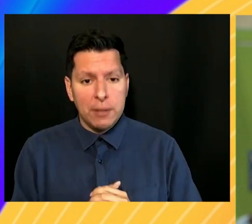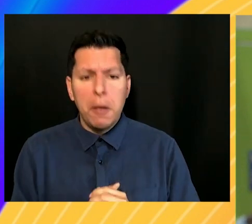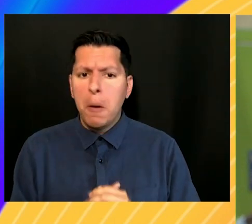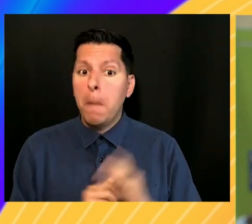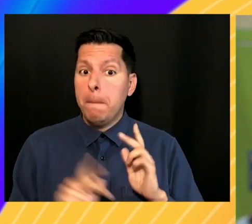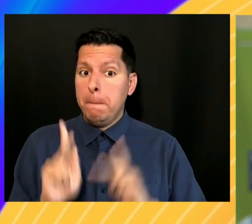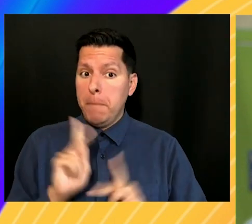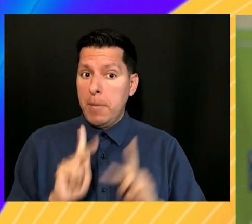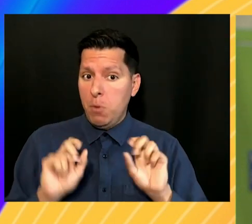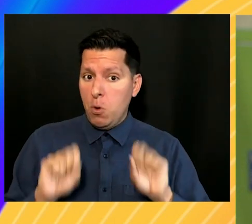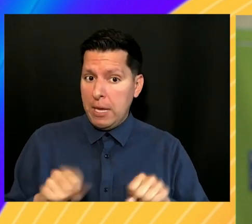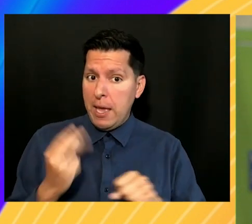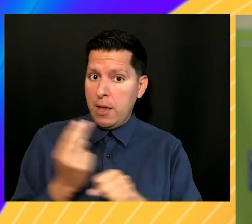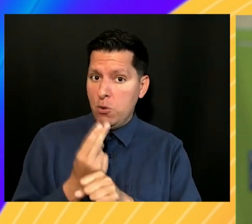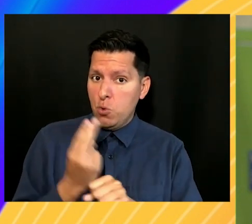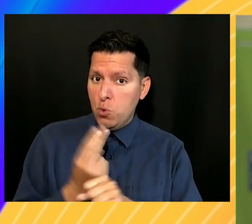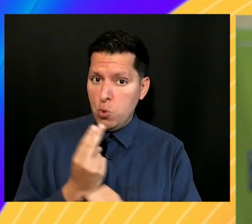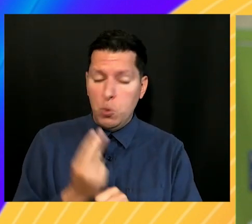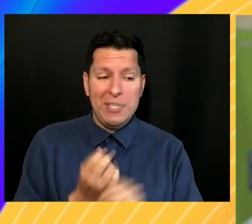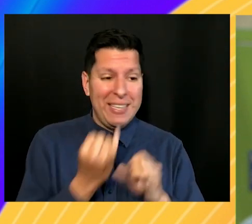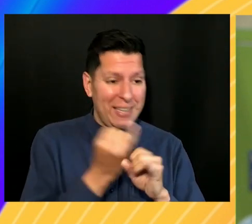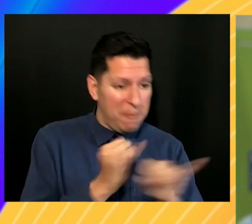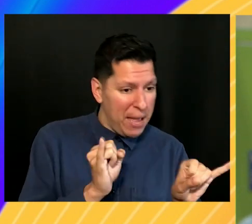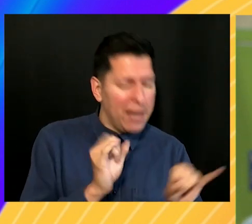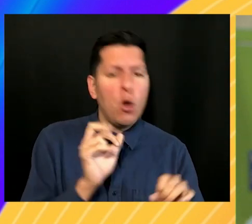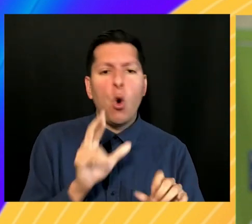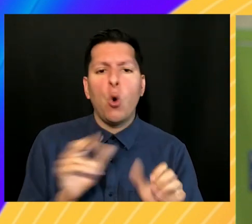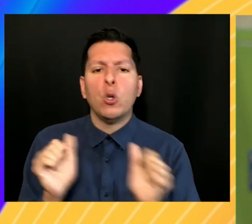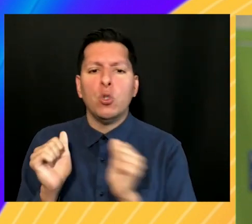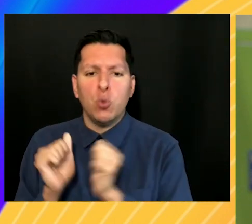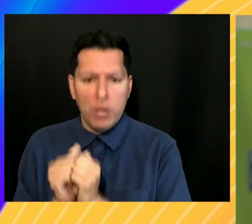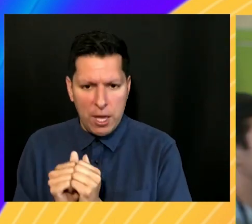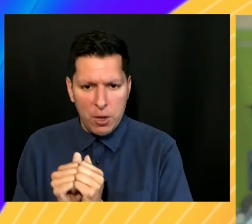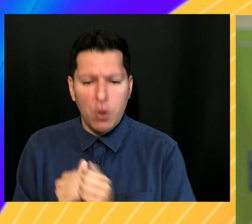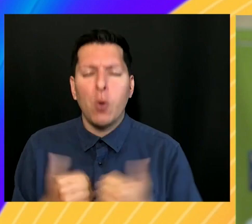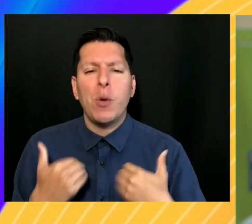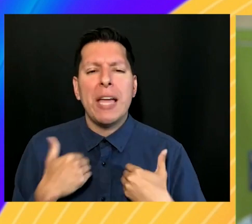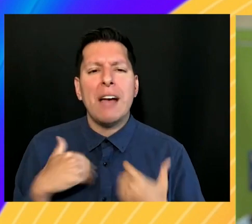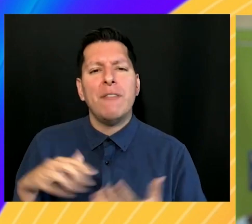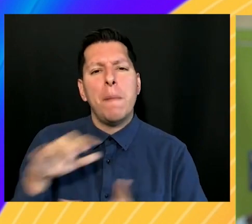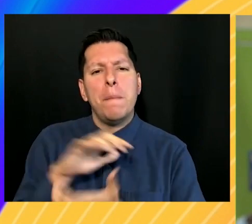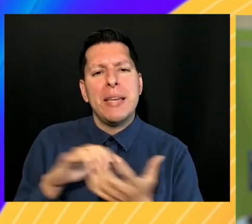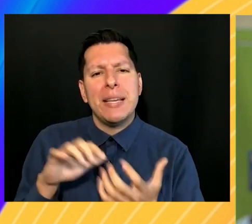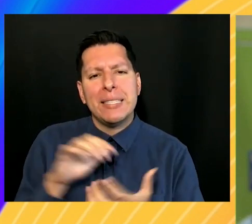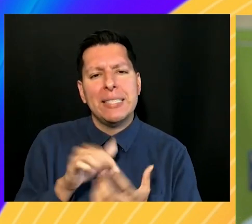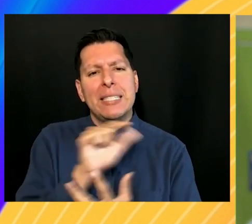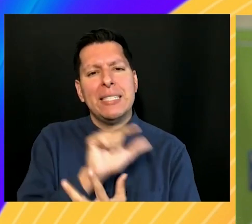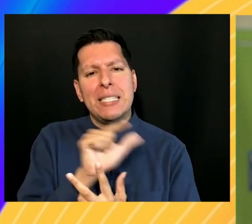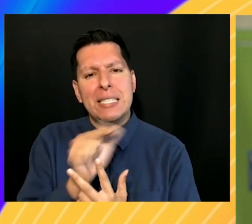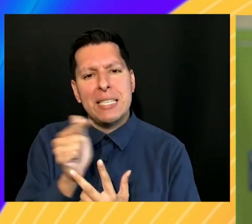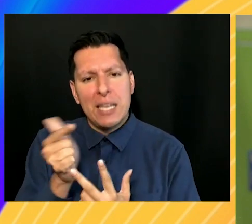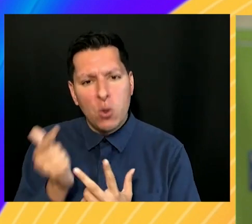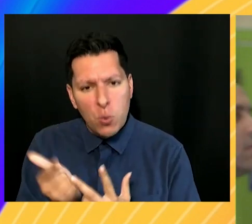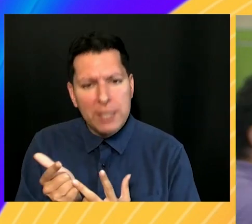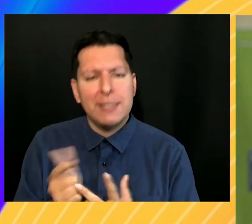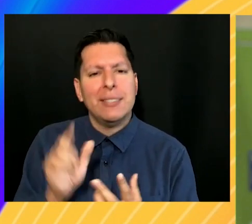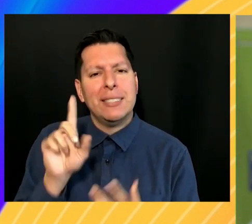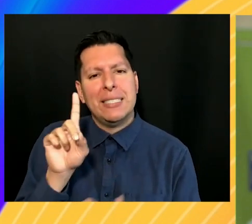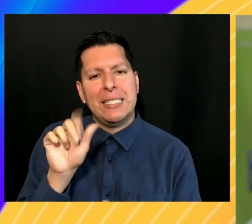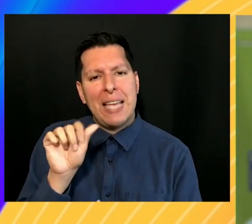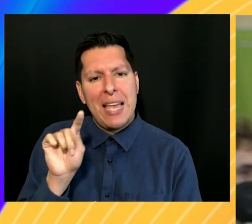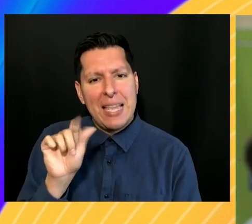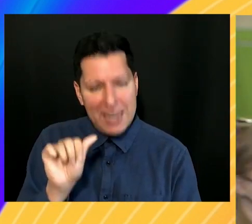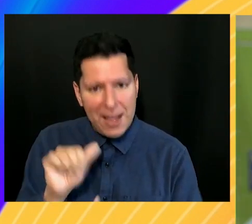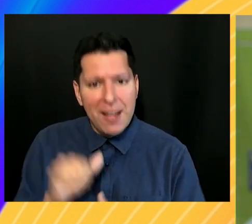each other or together. So we have things like Omics Sequence Store, which is optimized storage for next generation sequencing data. Like Sujay has said,